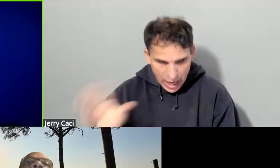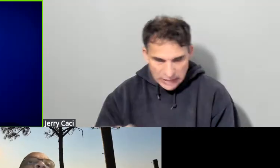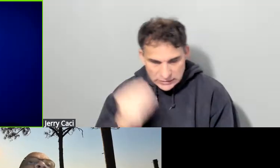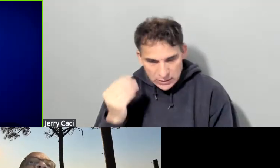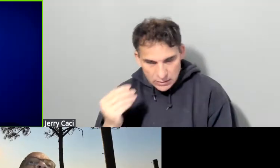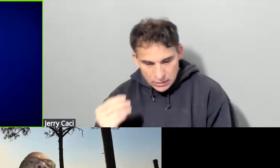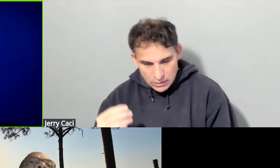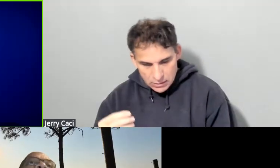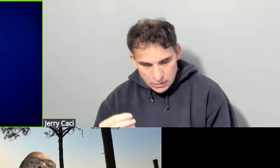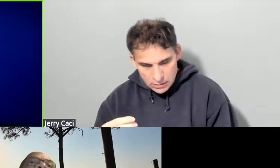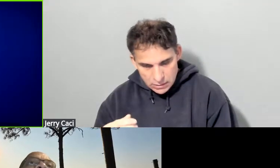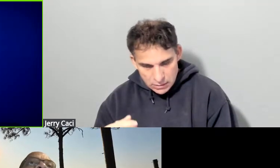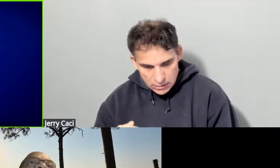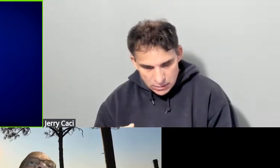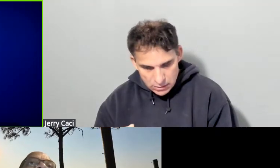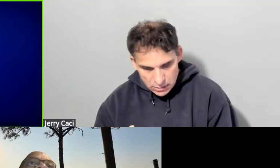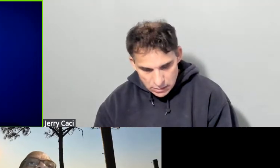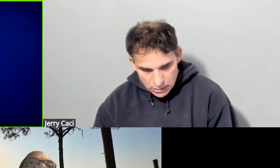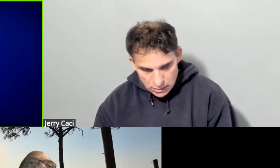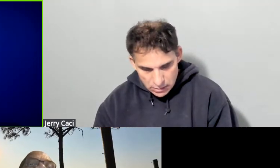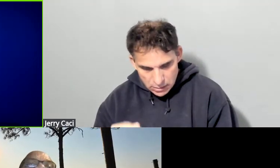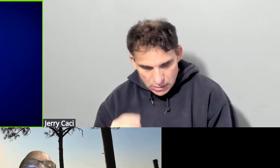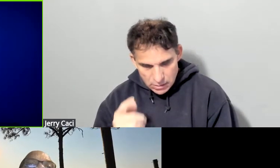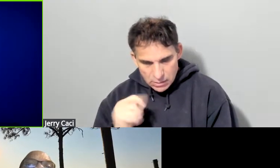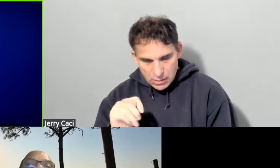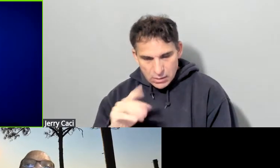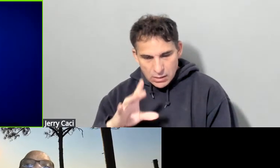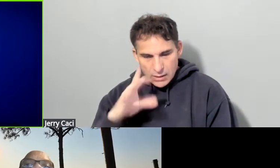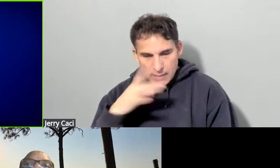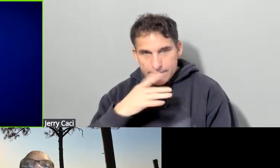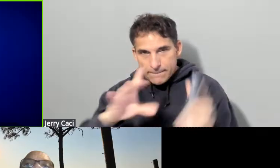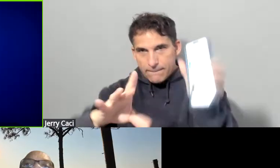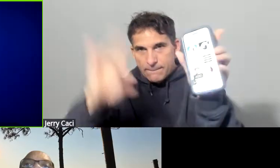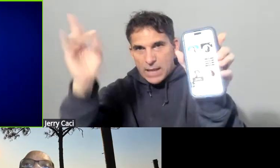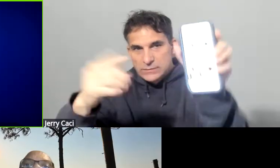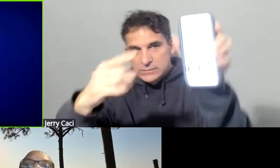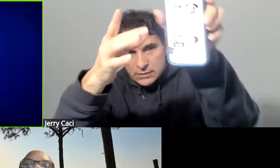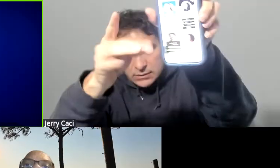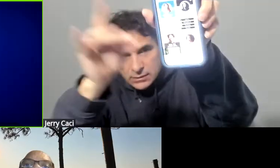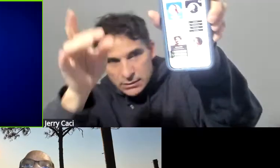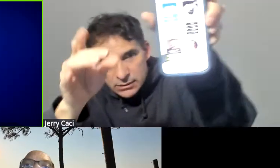Okay, you said a page. Okay, and click on that and click add.